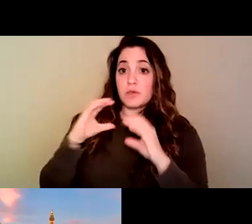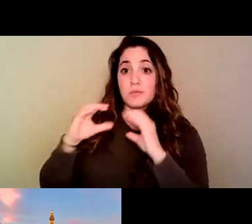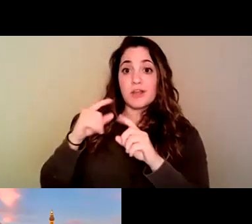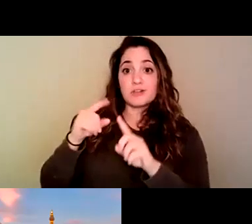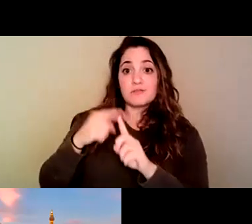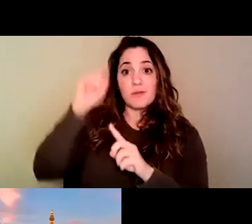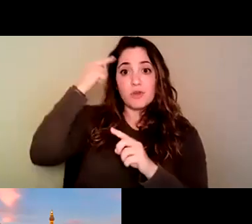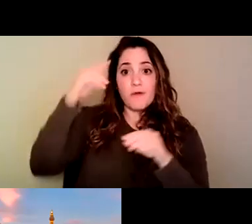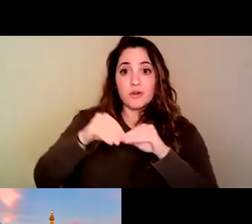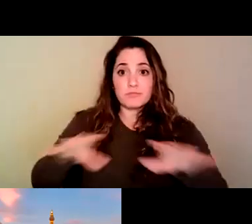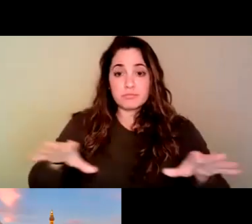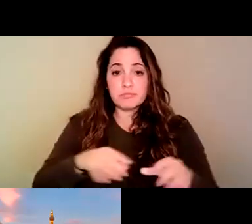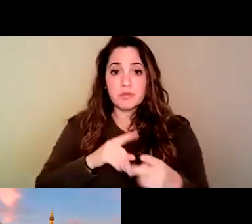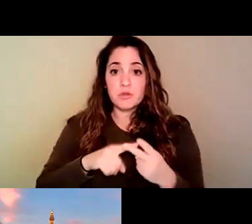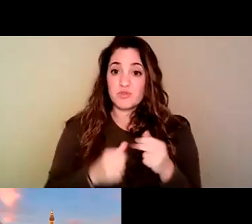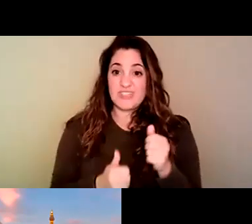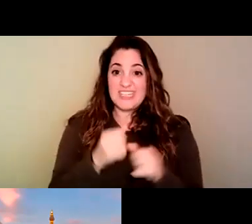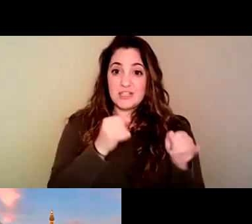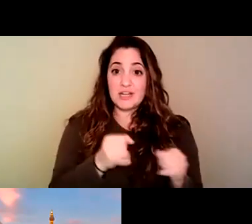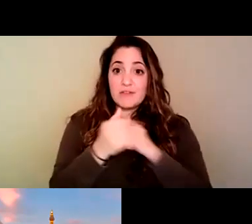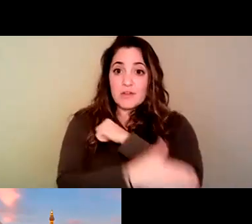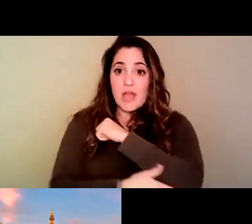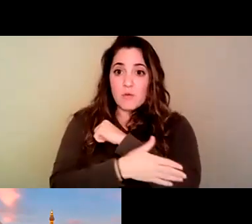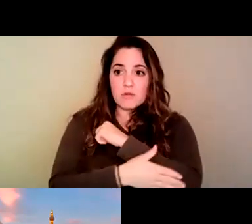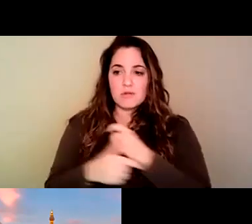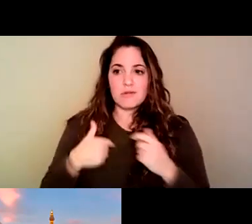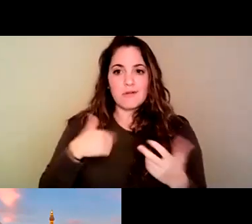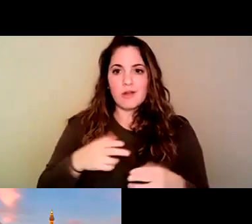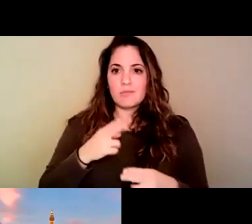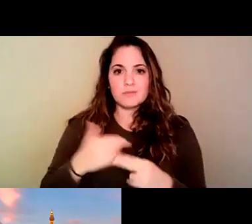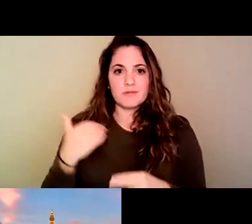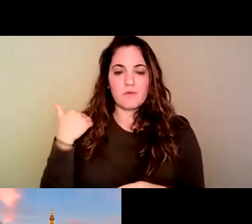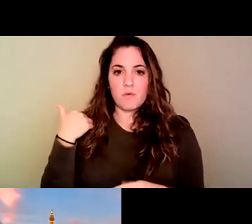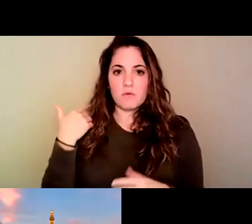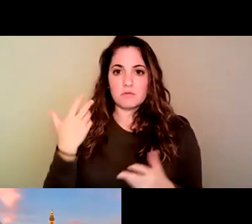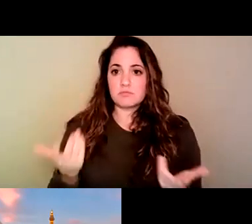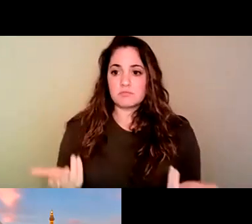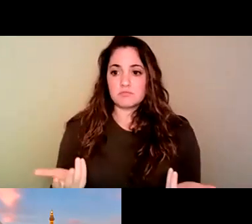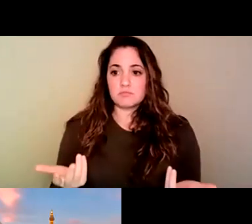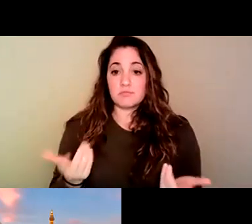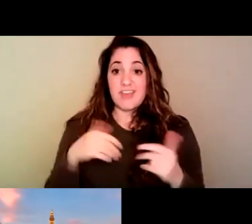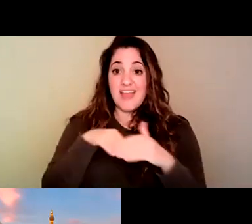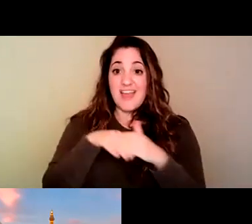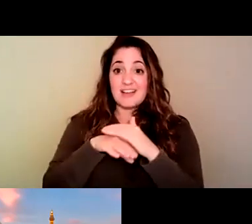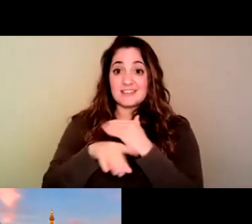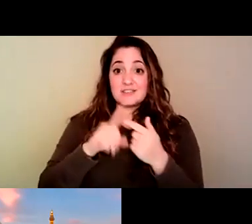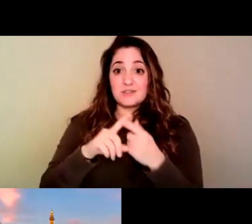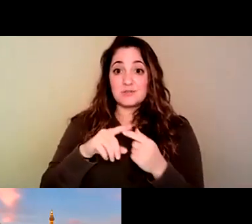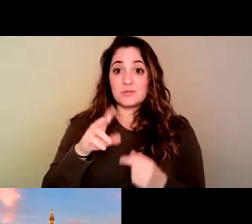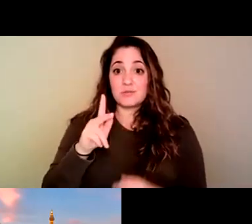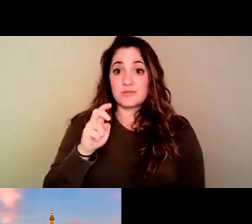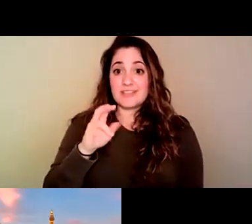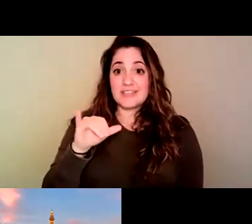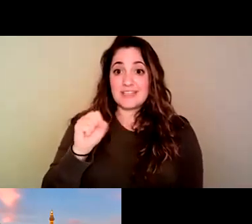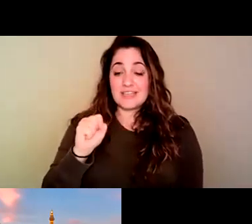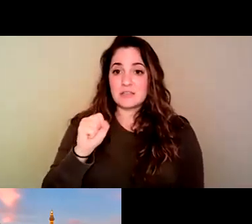to the individual counties. As I mentioned, they shut off the access to the Keys with the exception